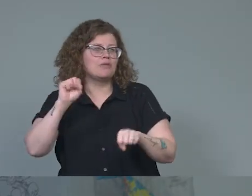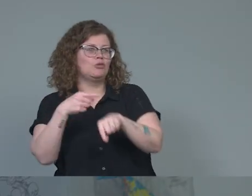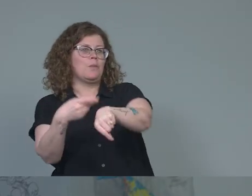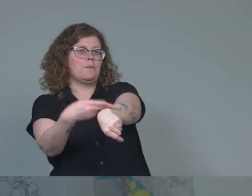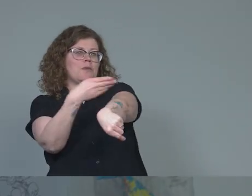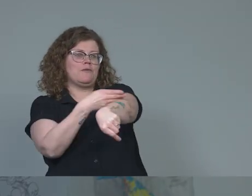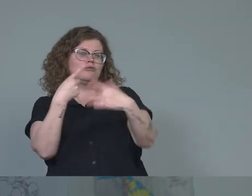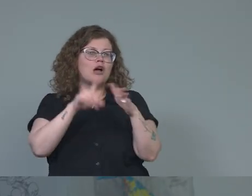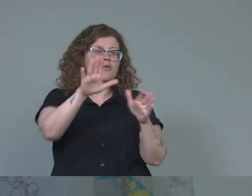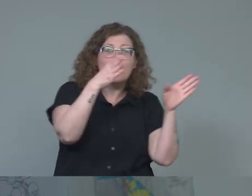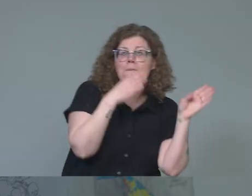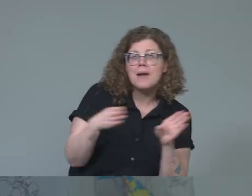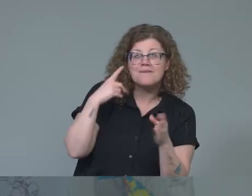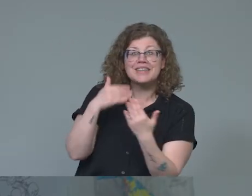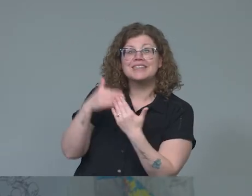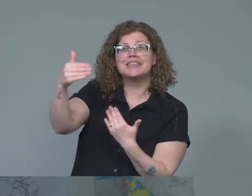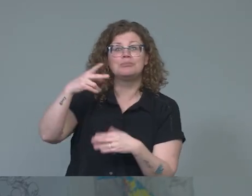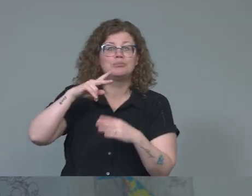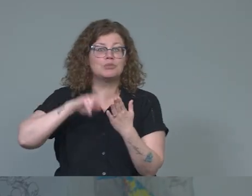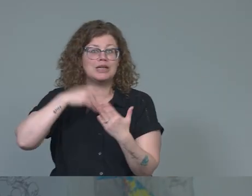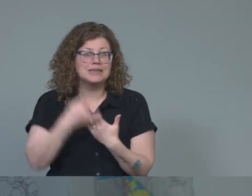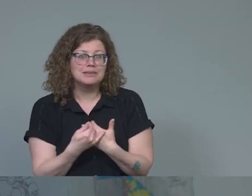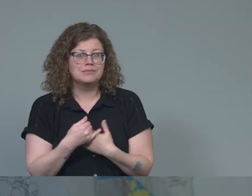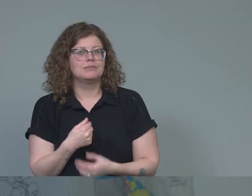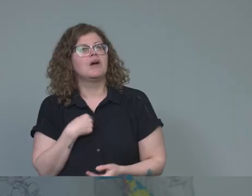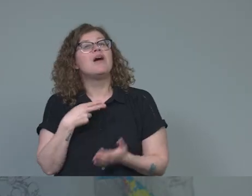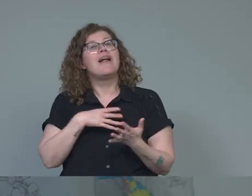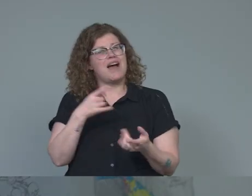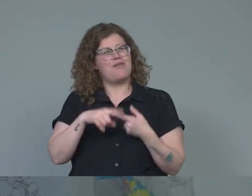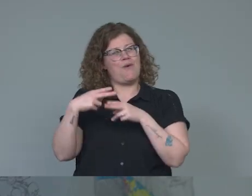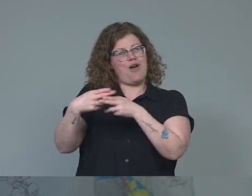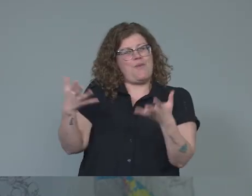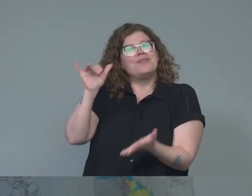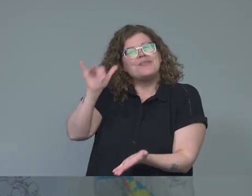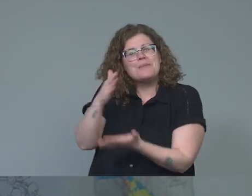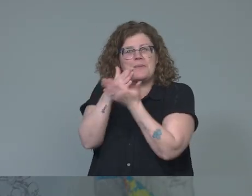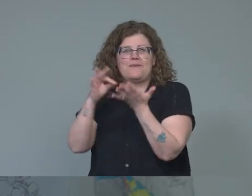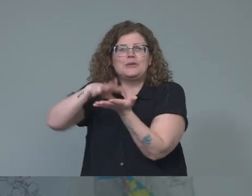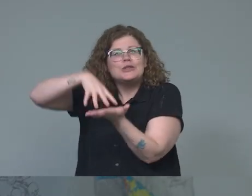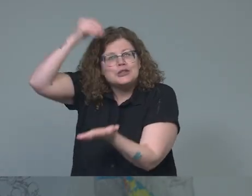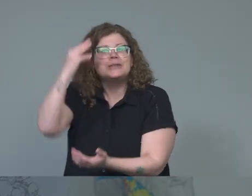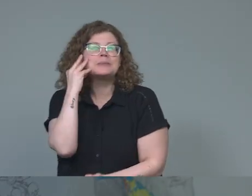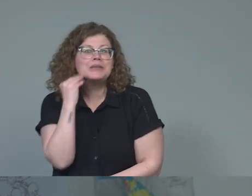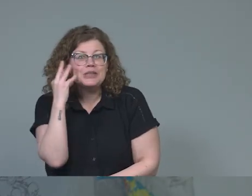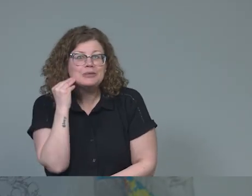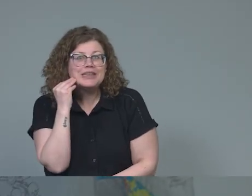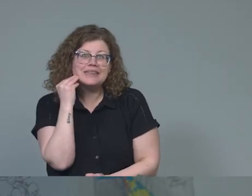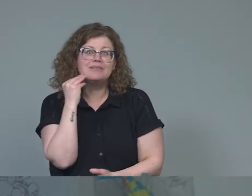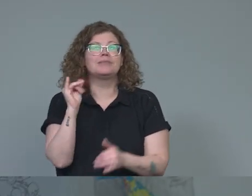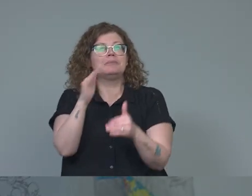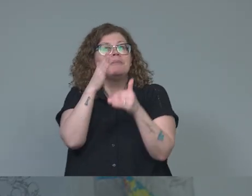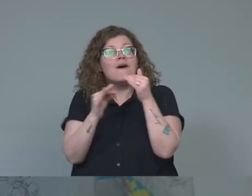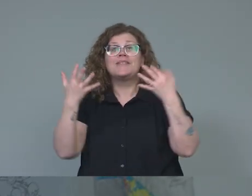I could actually say that and be truthful about it, that I had learned a lot and I was grateful that I learned it. While I was doing it, it was more of a gritting